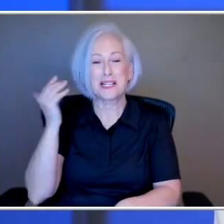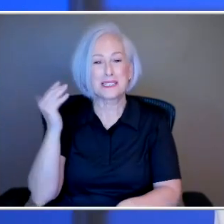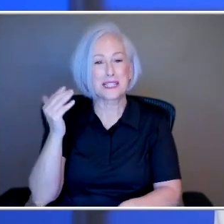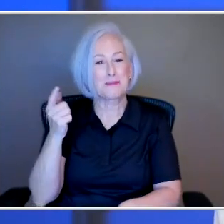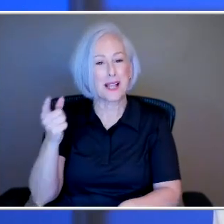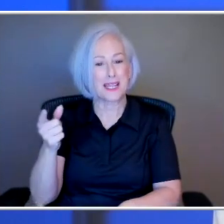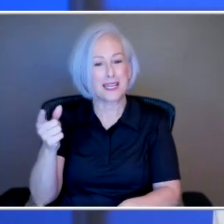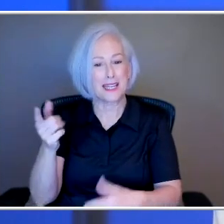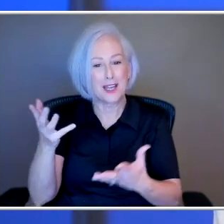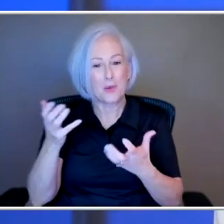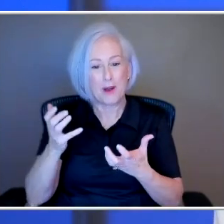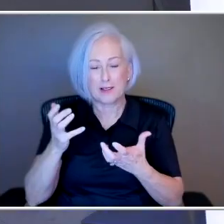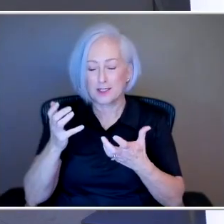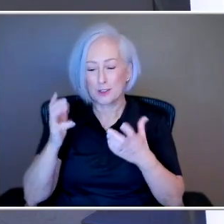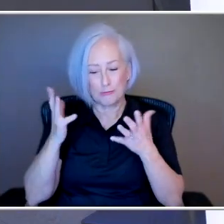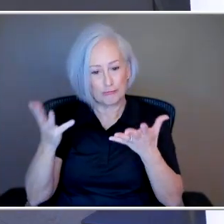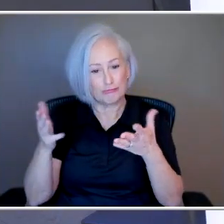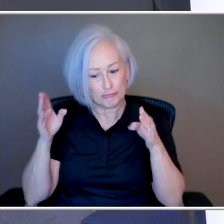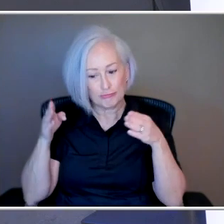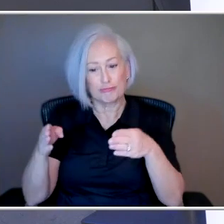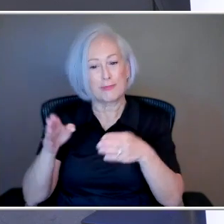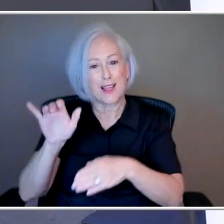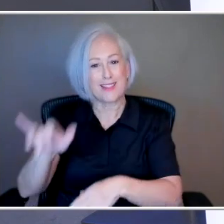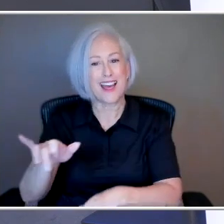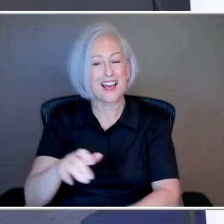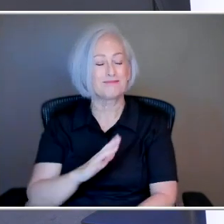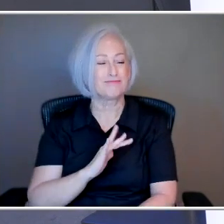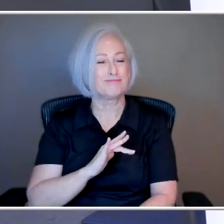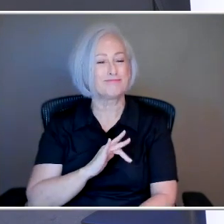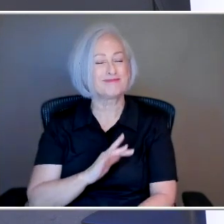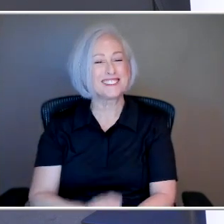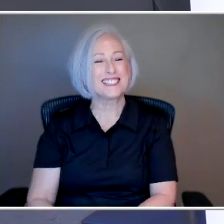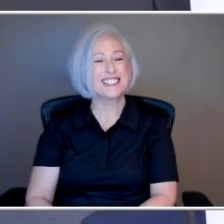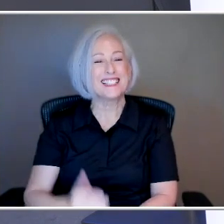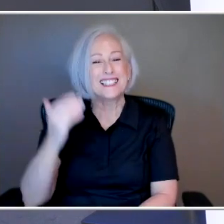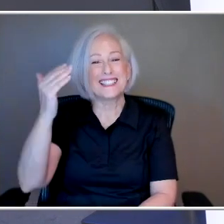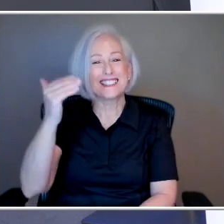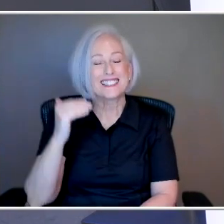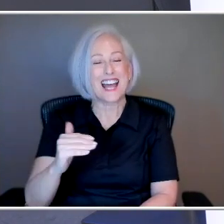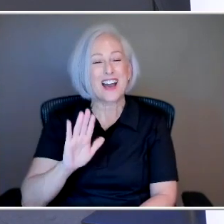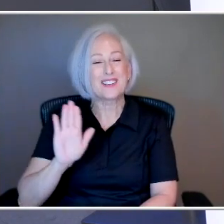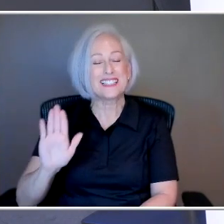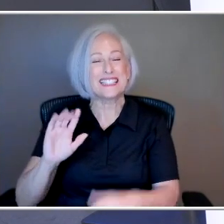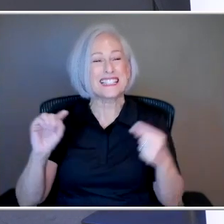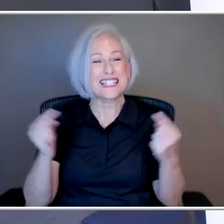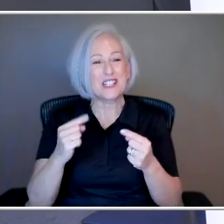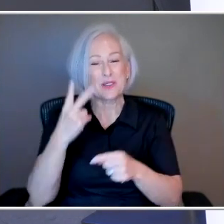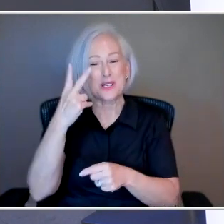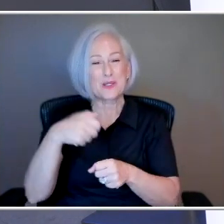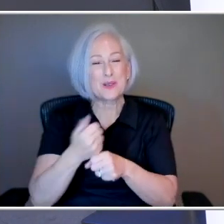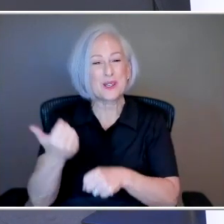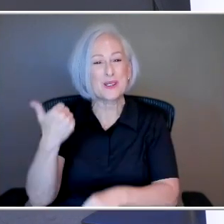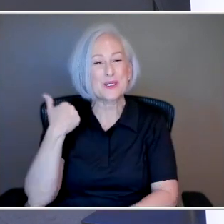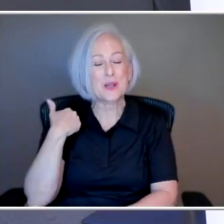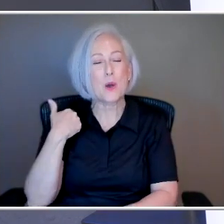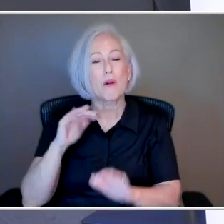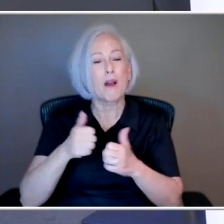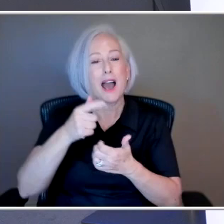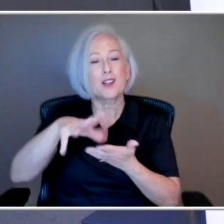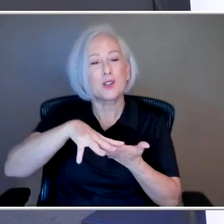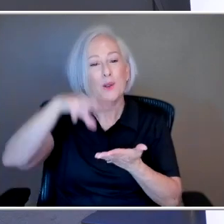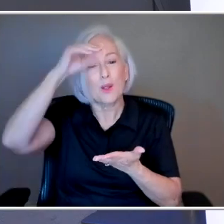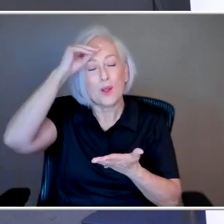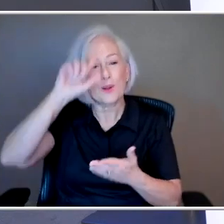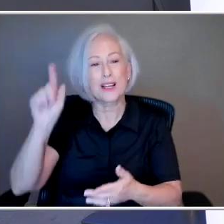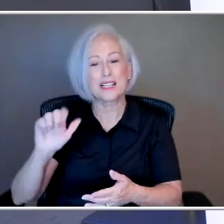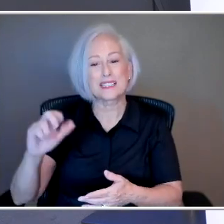set on that. Not bad, not bad. All right, so let's jump back into this injury. This was almost 2 years ago. How did you learn that Zach was injured?